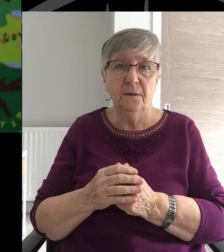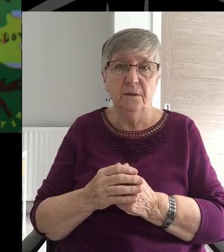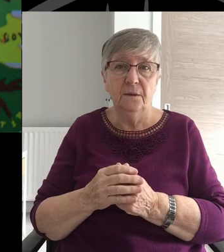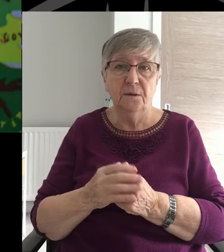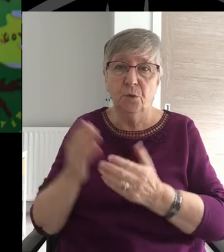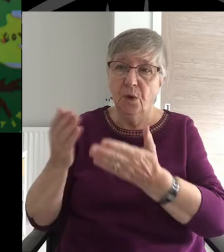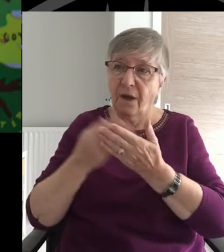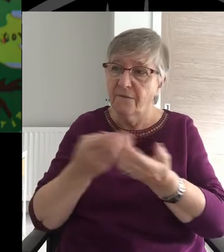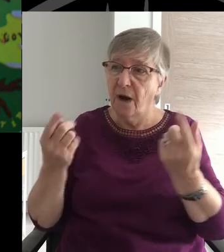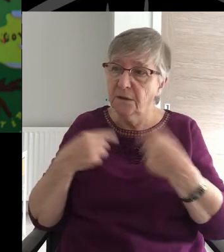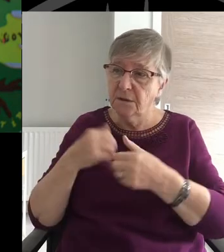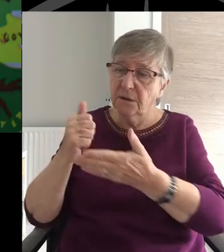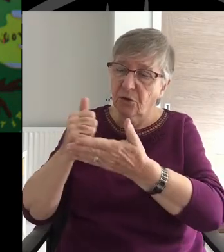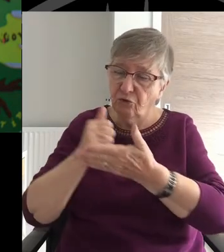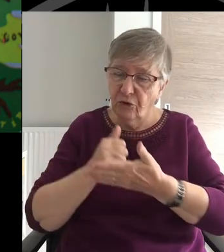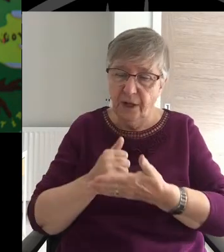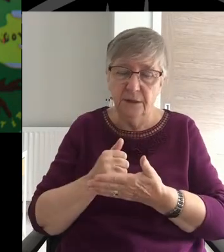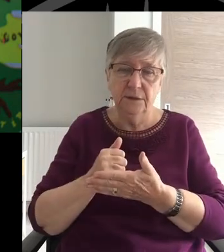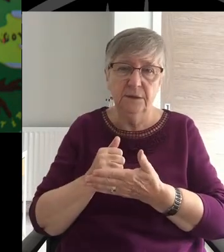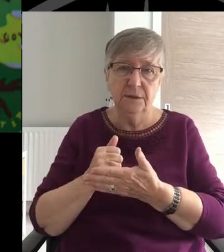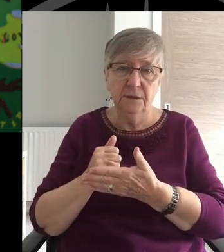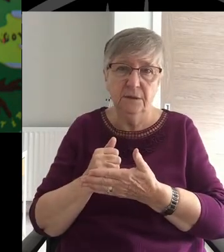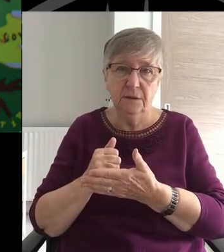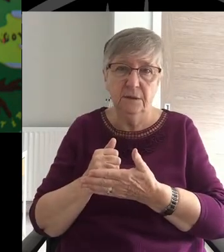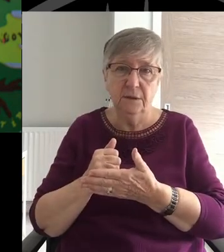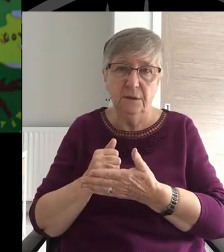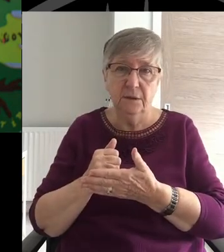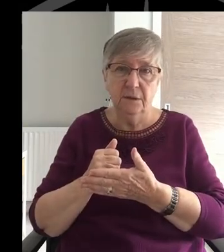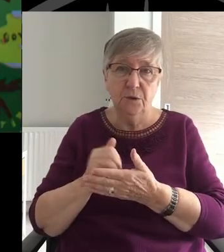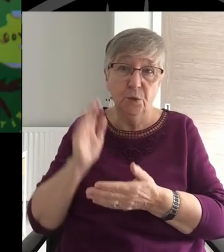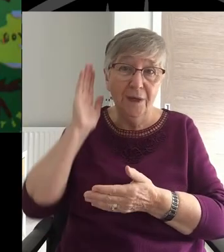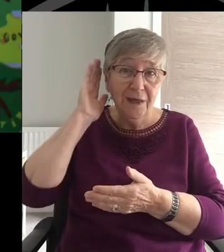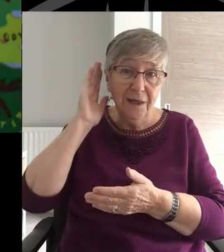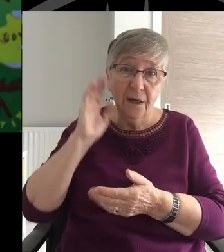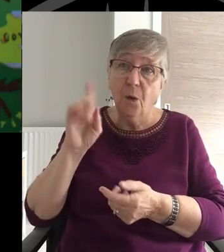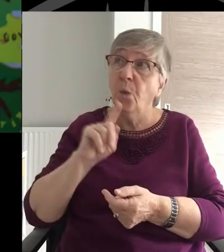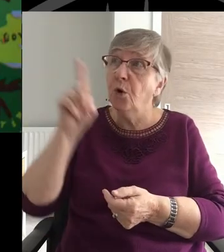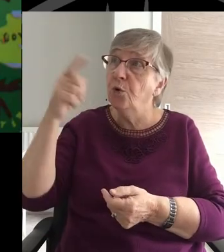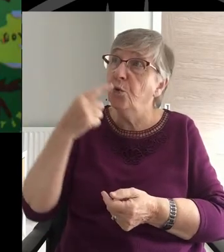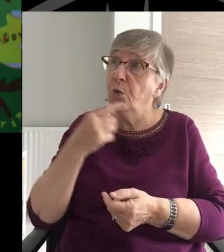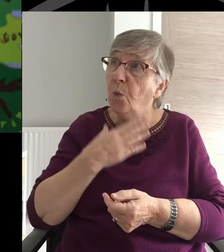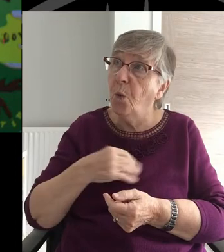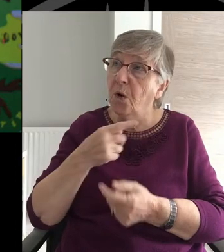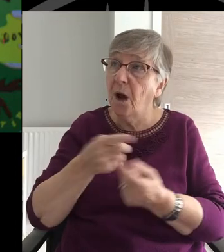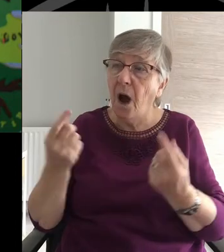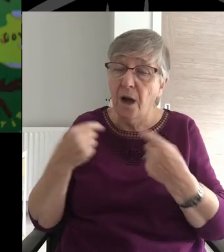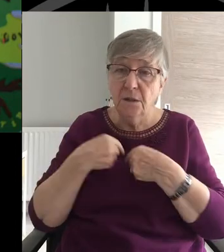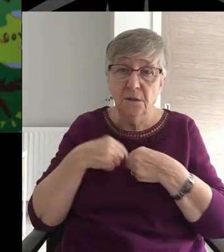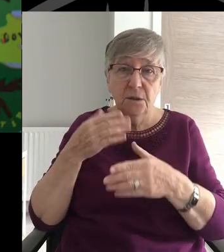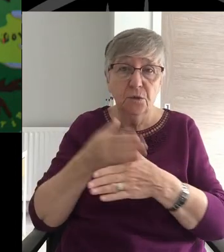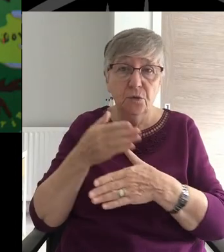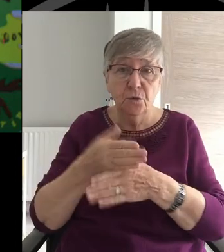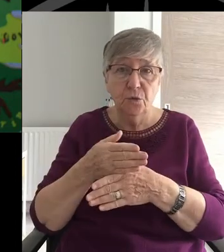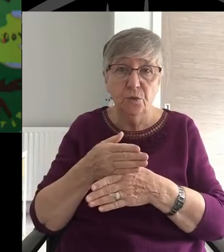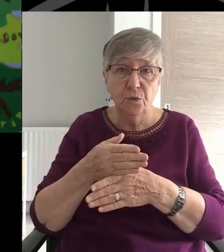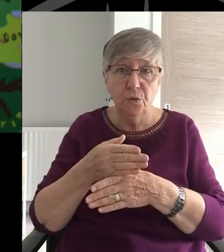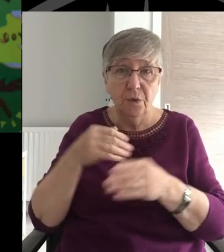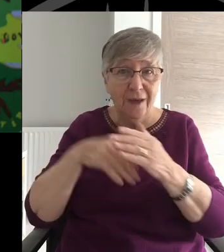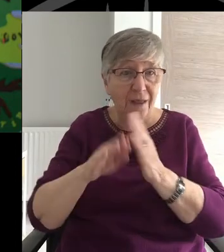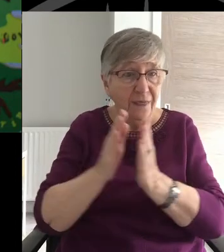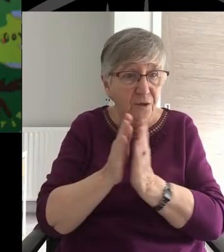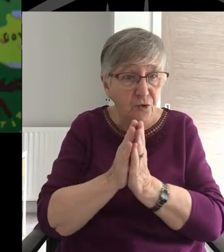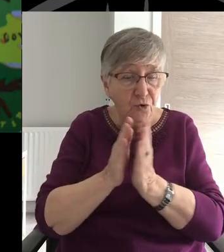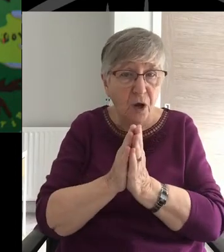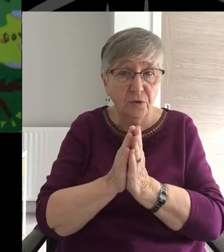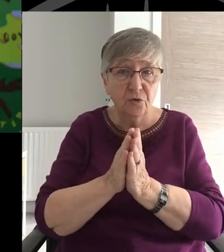So give us the grace to hear what you call us to hear what you're calling your church to be and to